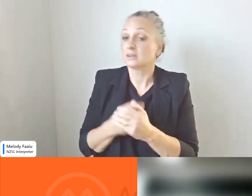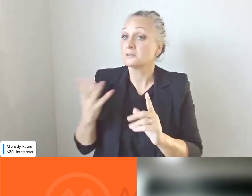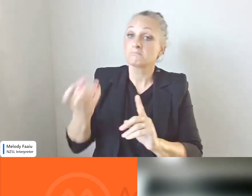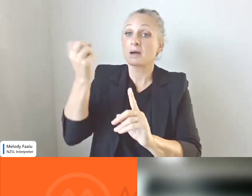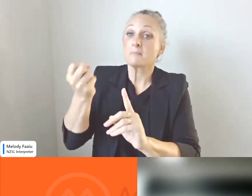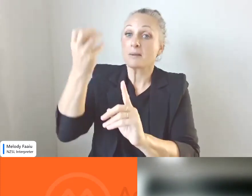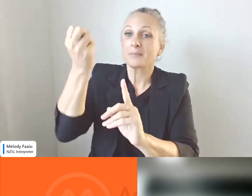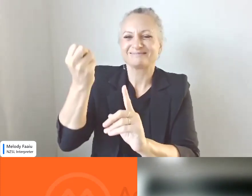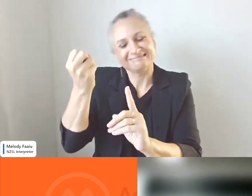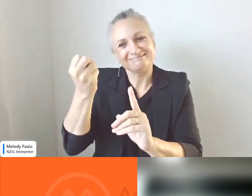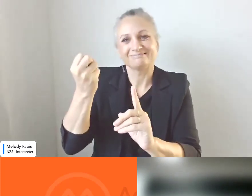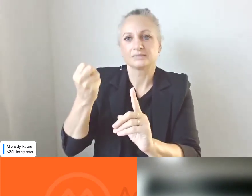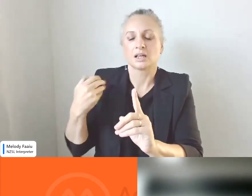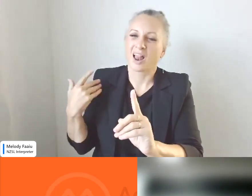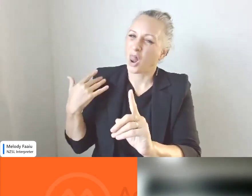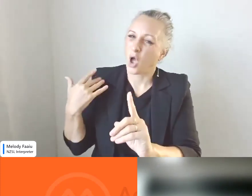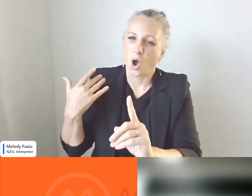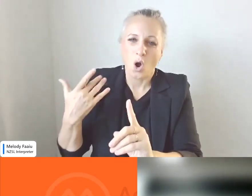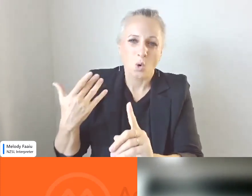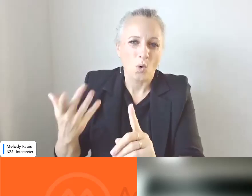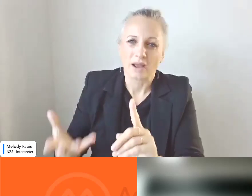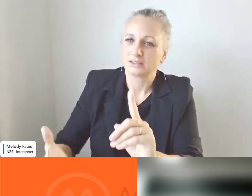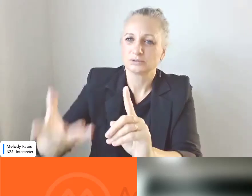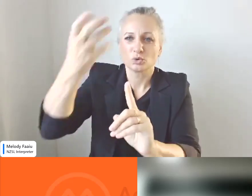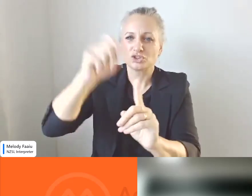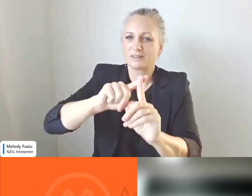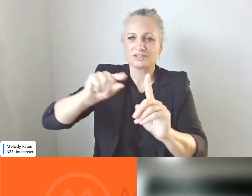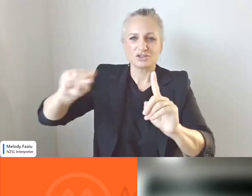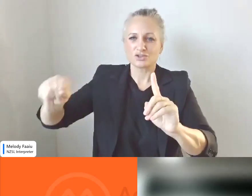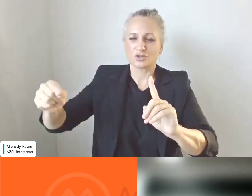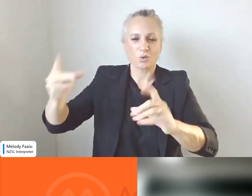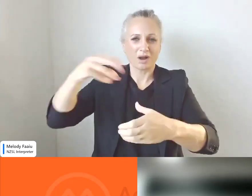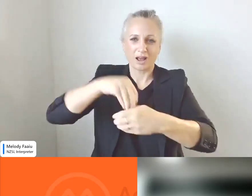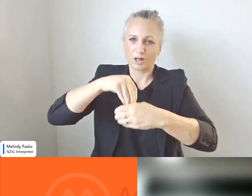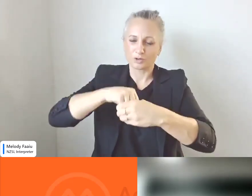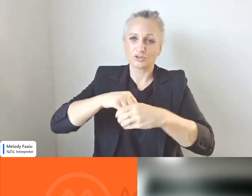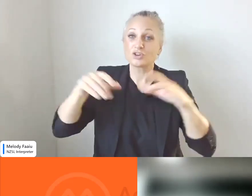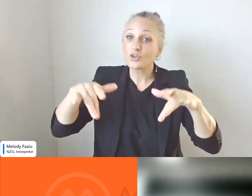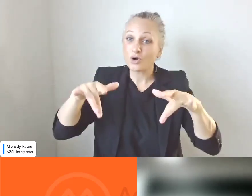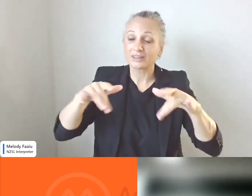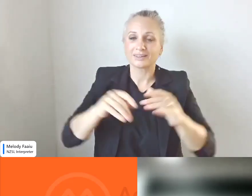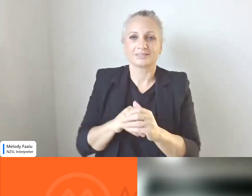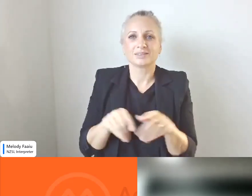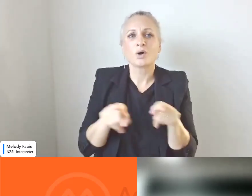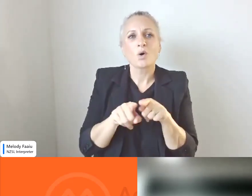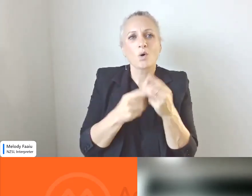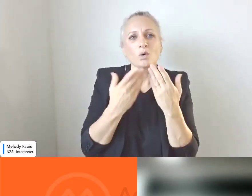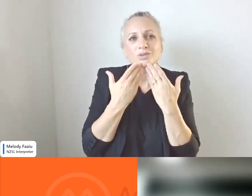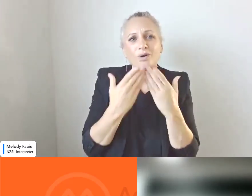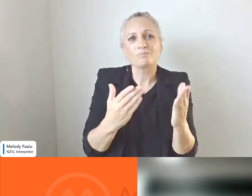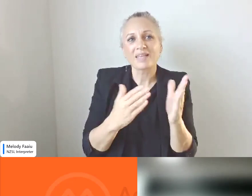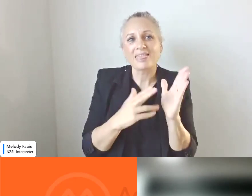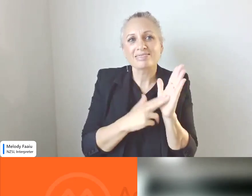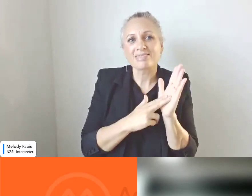on the journey to digital inclusion. And thanks, Neil, for the pointer to, I think it was